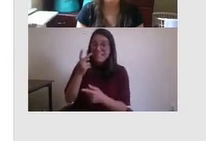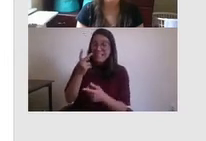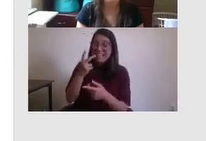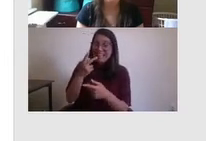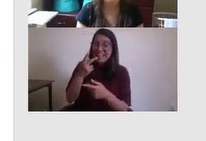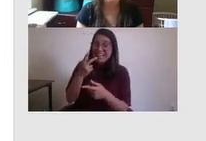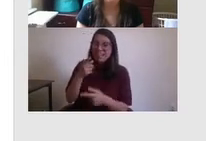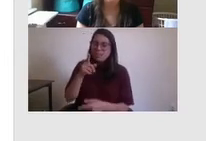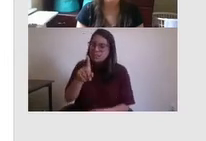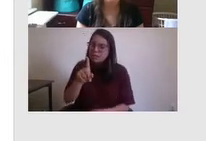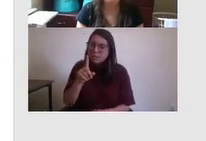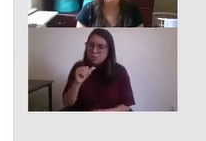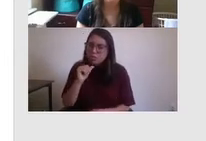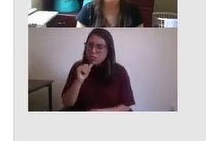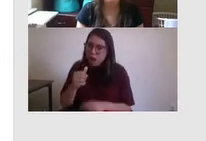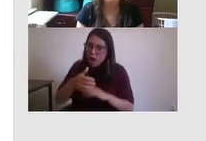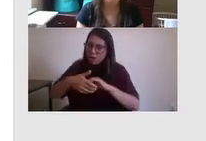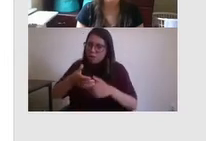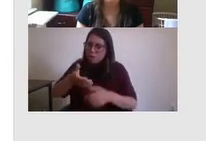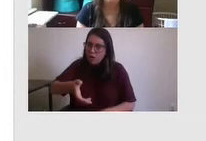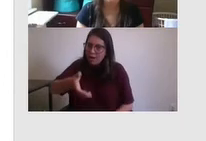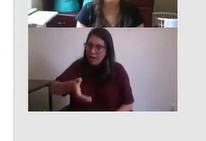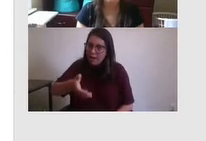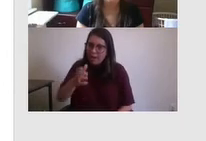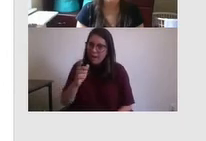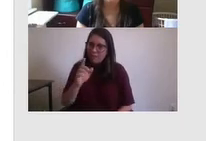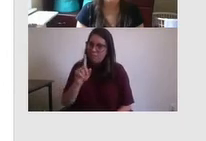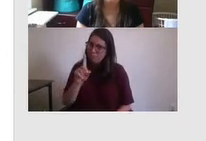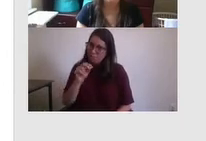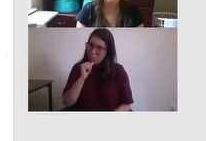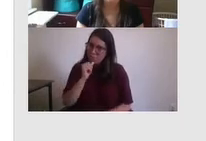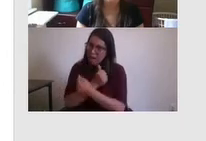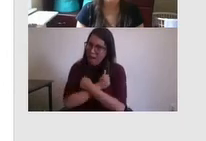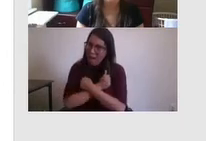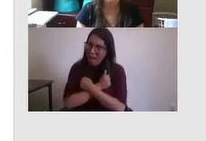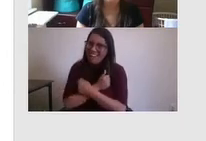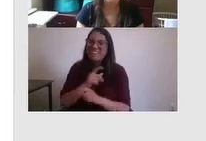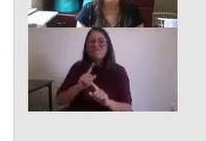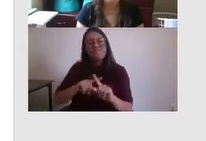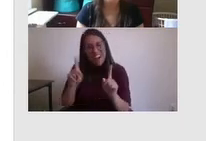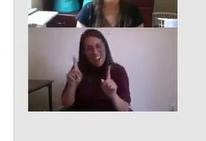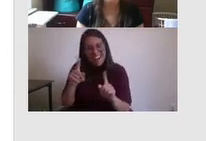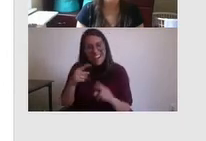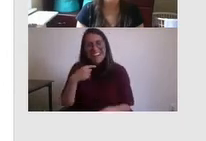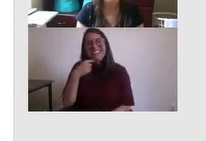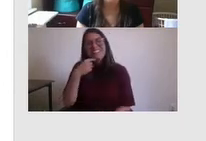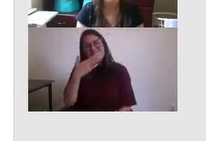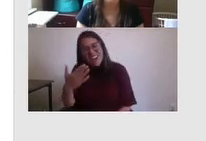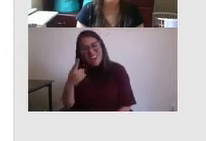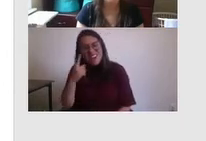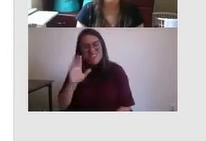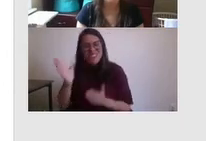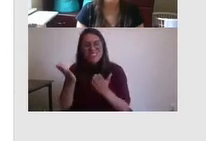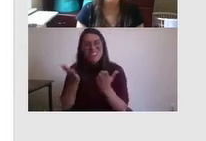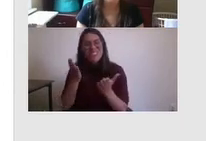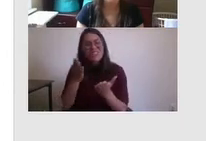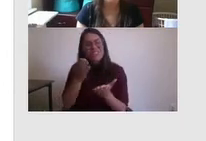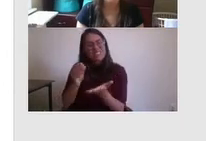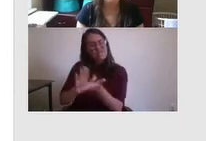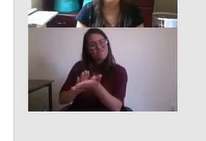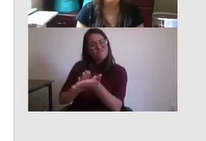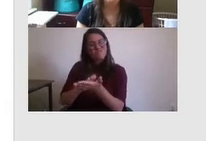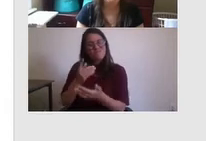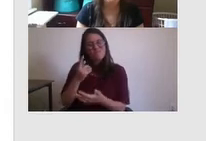don't shake their hand or hug them just yet, but wish them very well and thank them for their service to the University